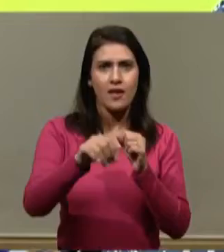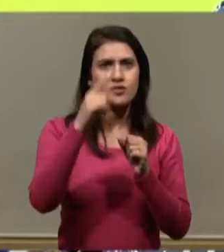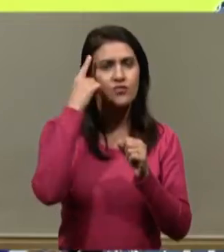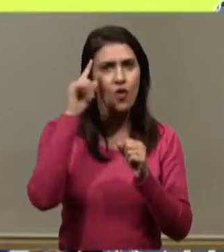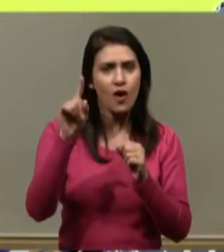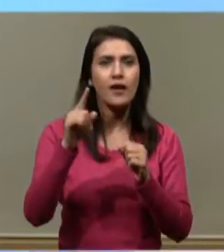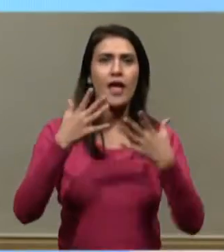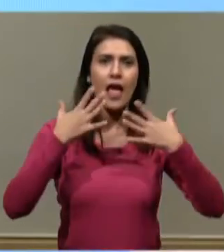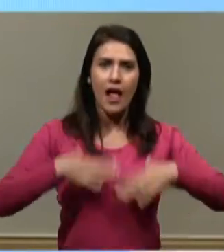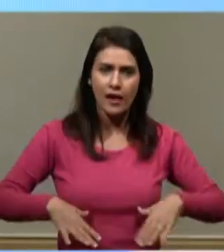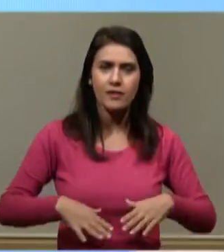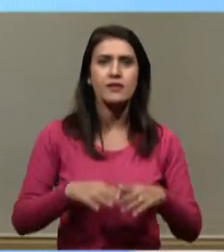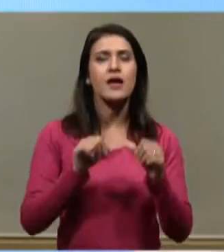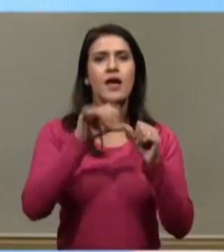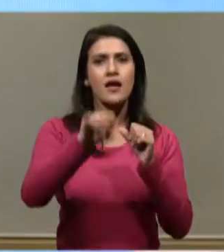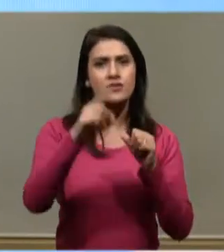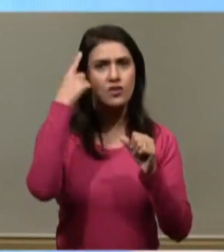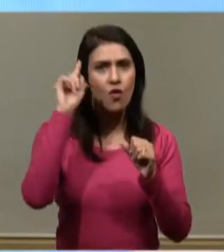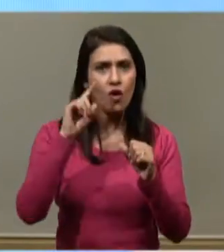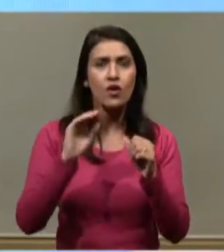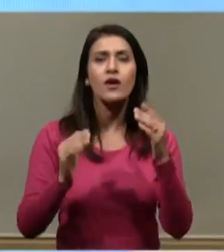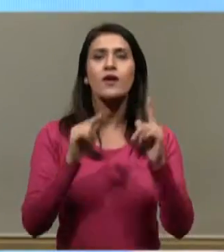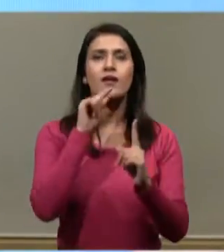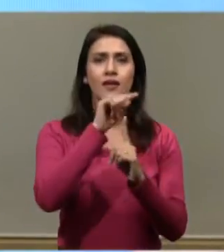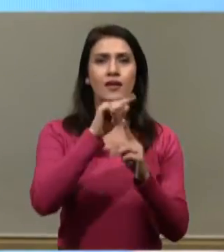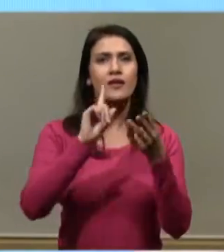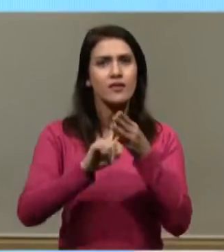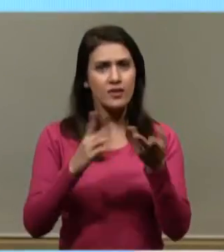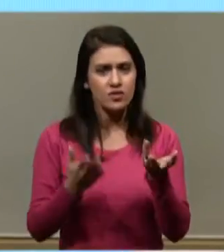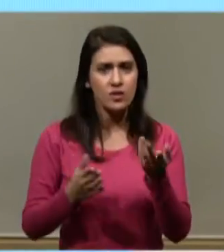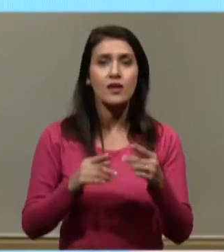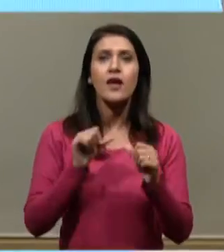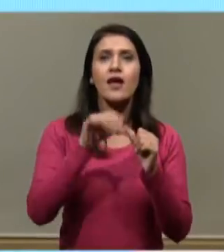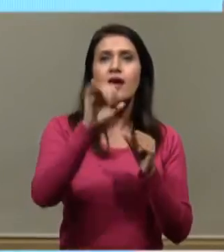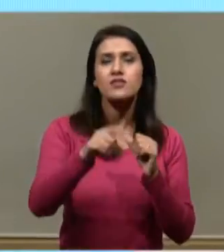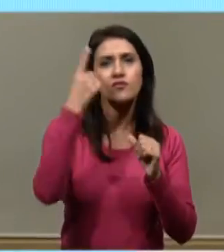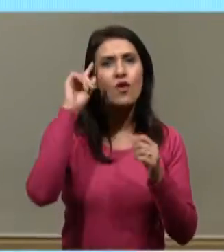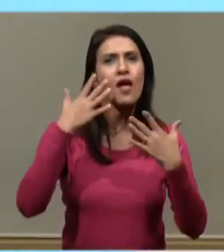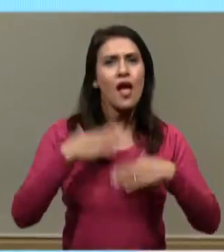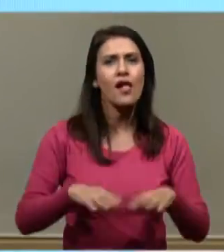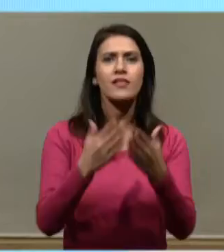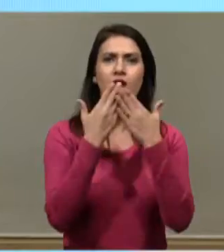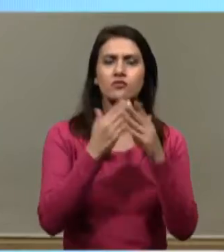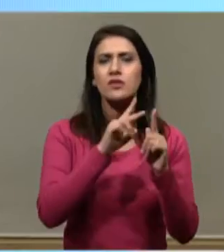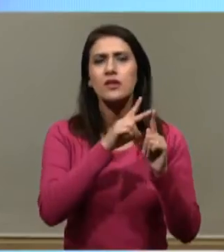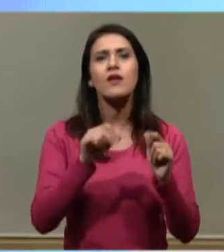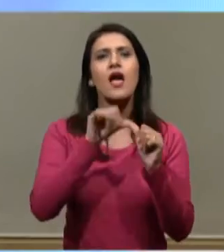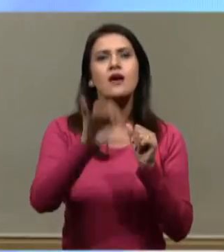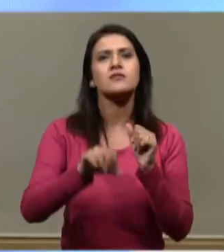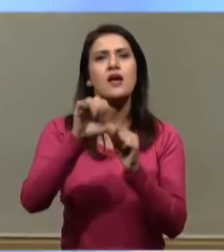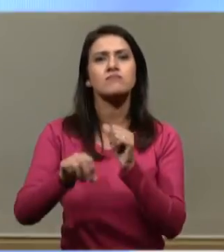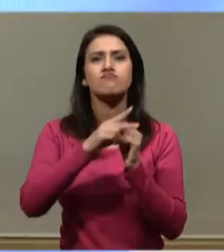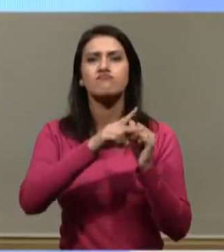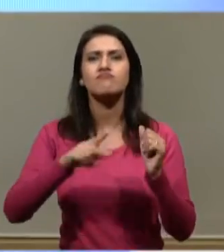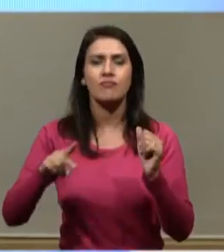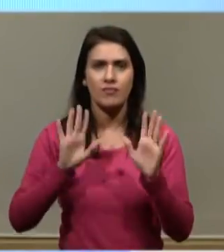then there's health, education, early intervention, sports, you name it. So it cuts across. The second aspect which one needs to keep